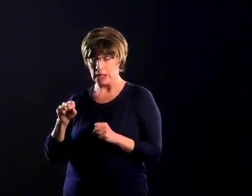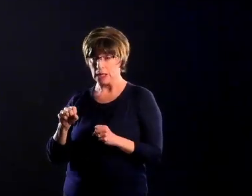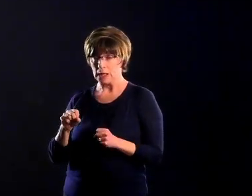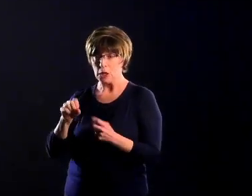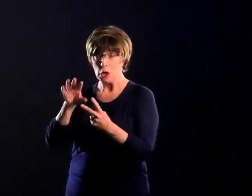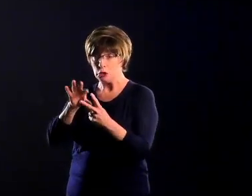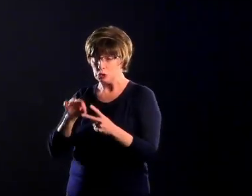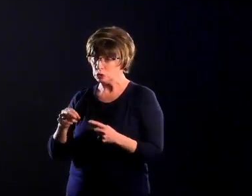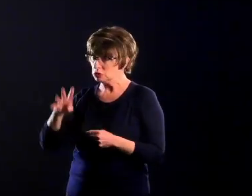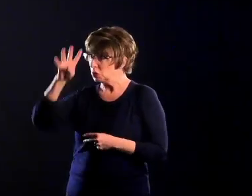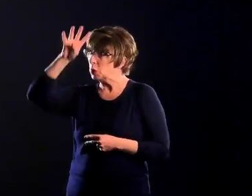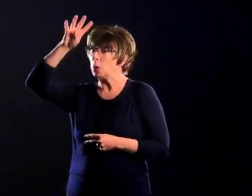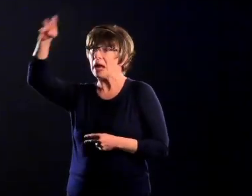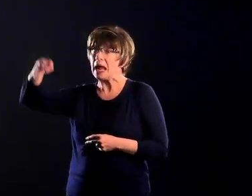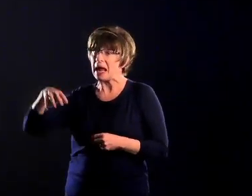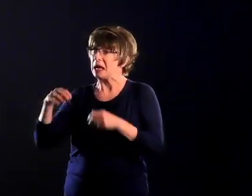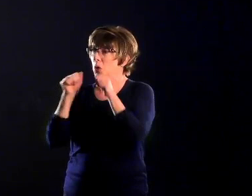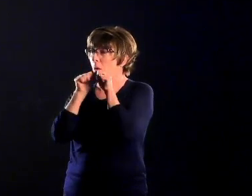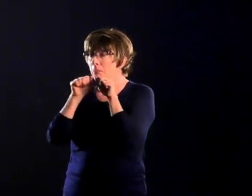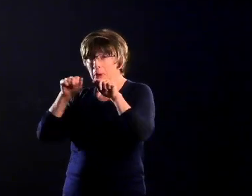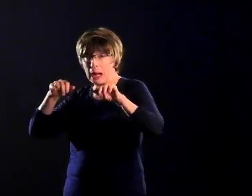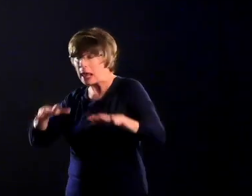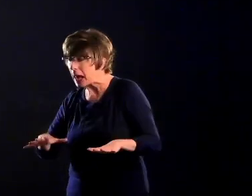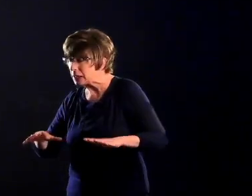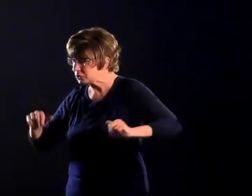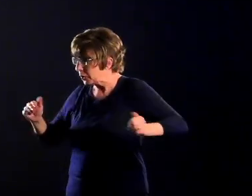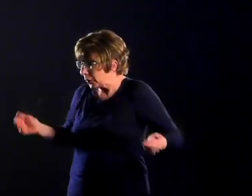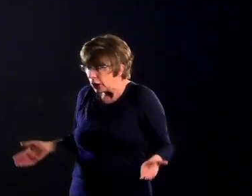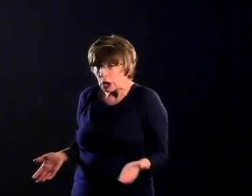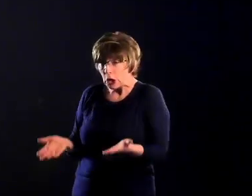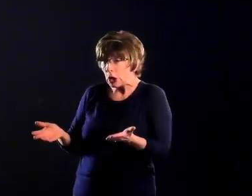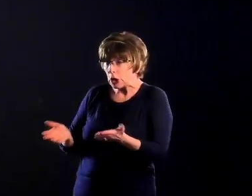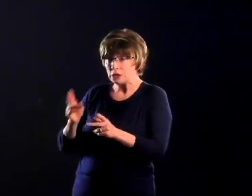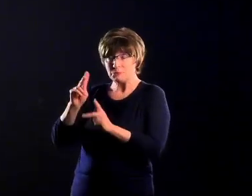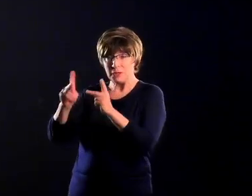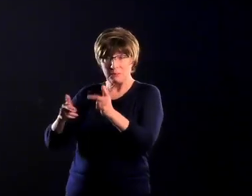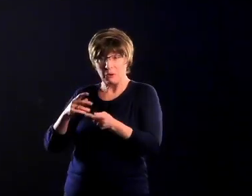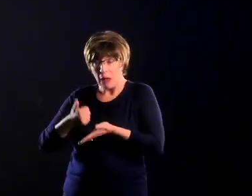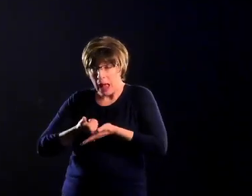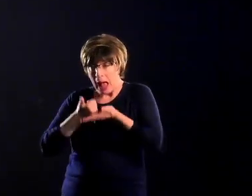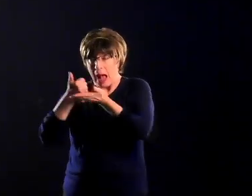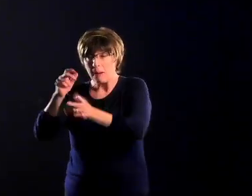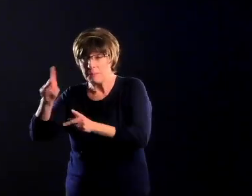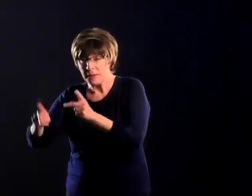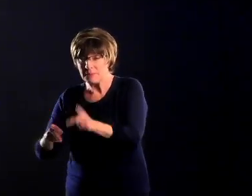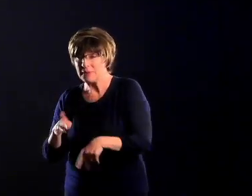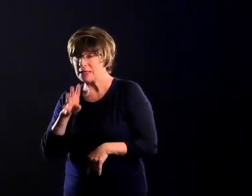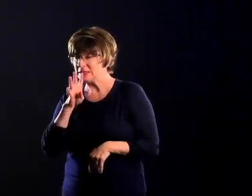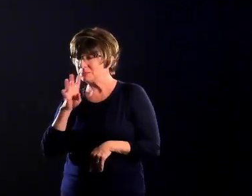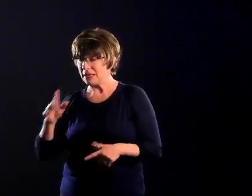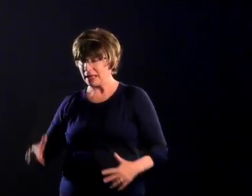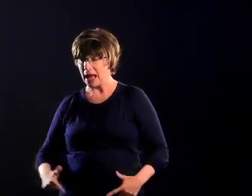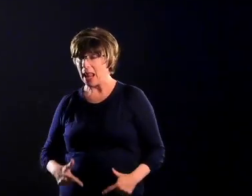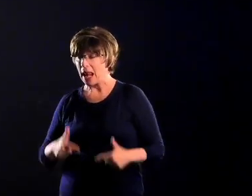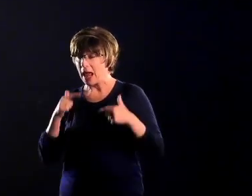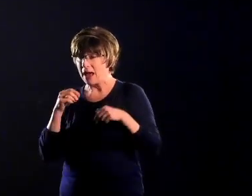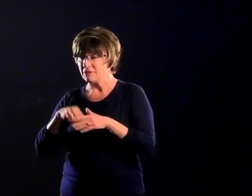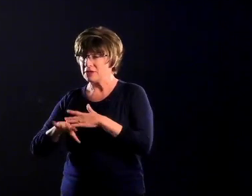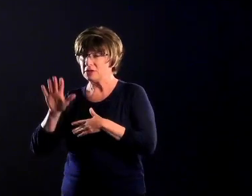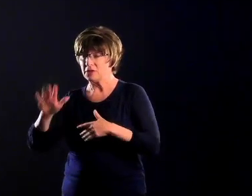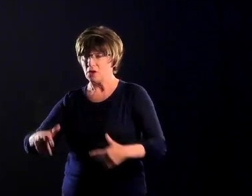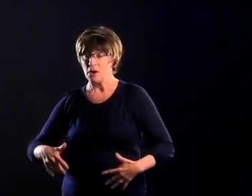We can bless people. We can choose words that encourage them, that lift them up, that help them, that they speak life into their lives rather